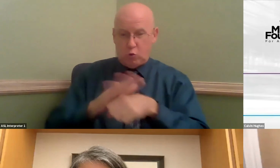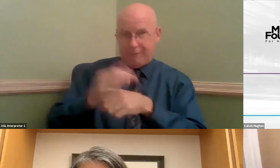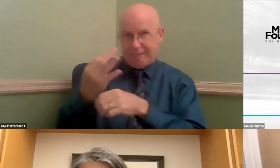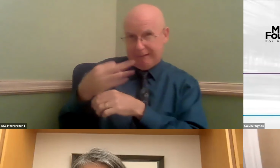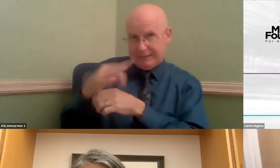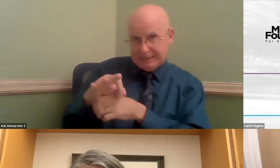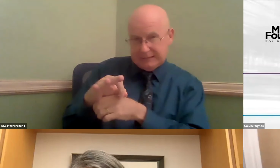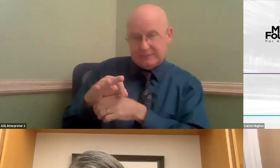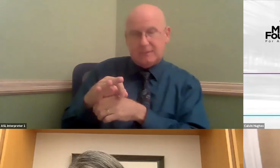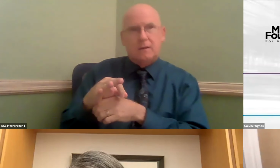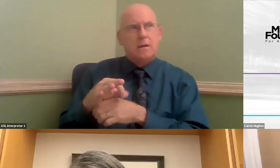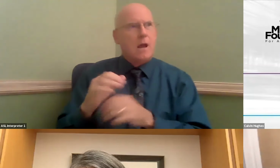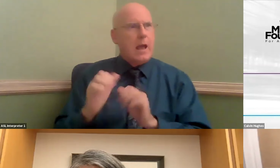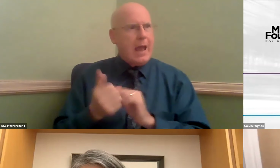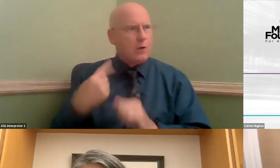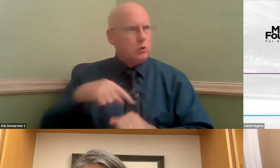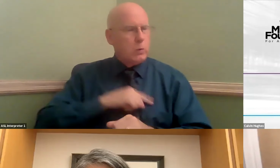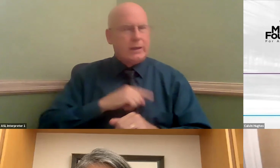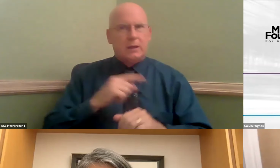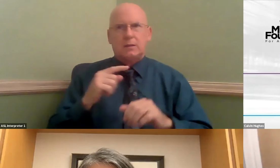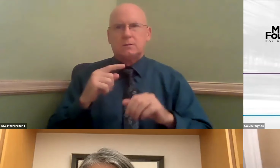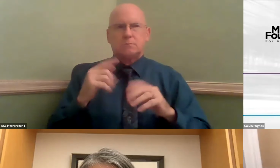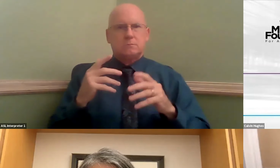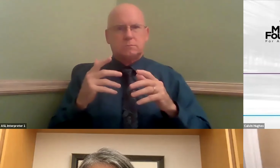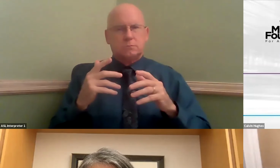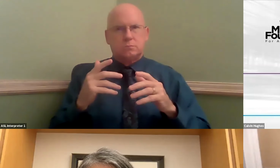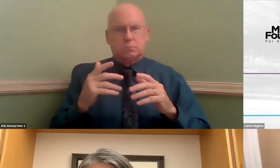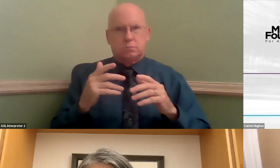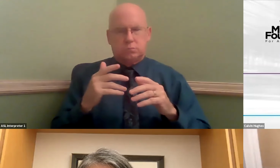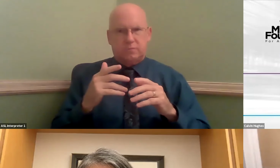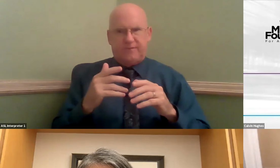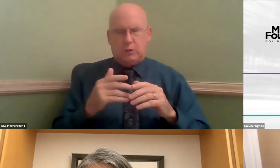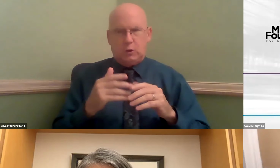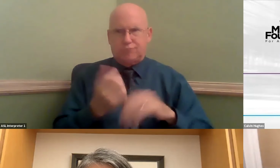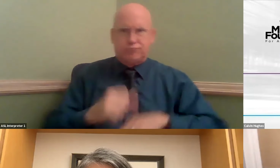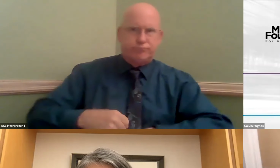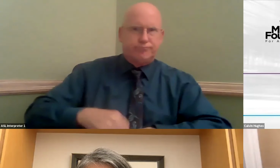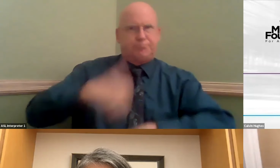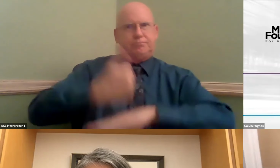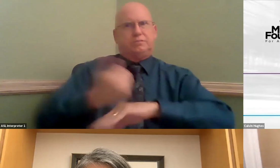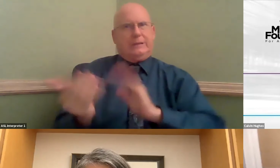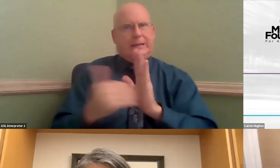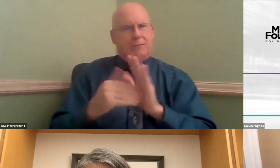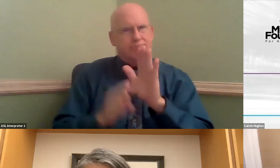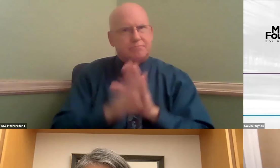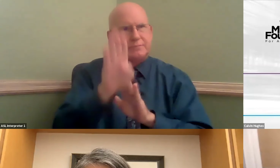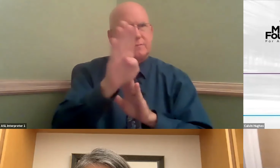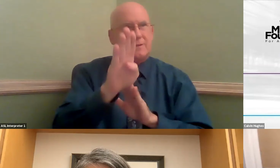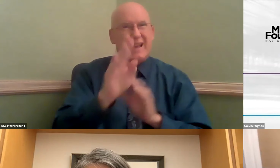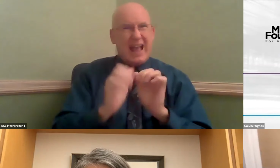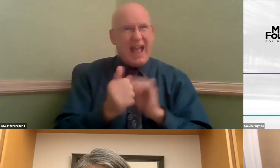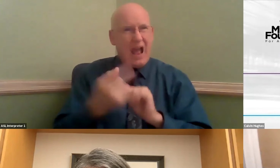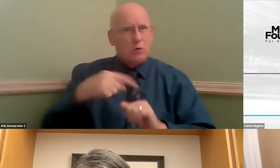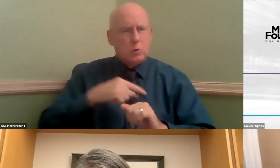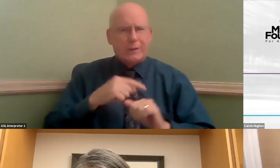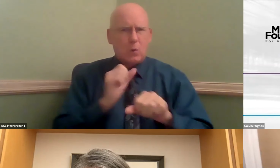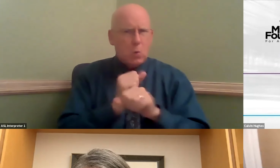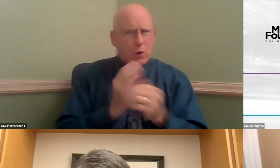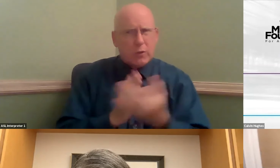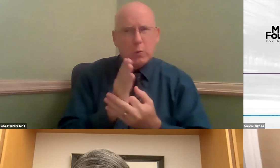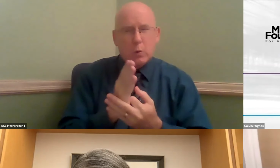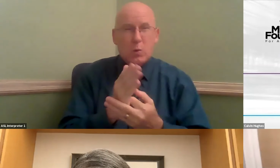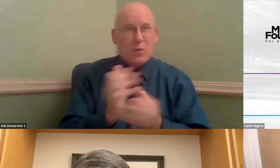the question is, how do we rebound from it? How do we navigate what is, in my opinion, the most crucial period in perhaps our